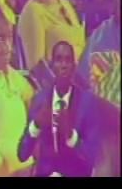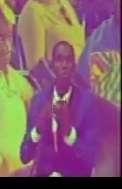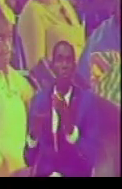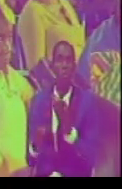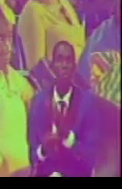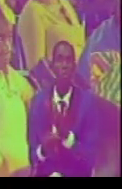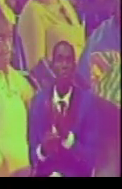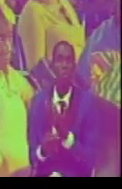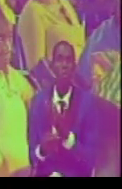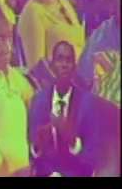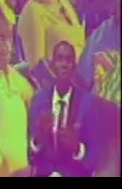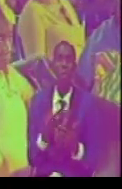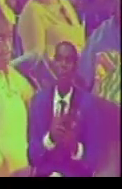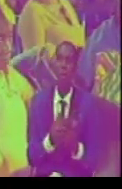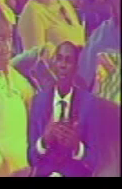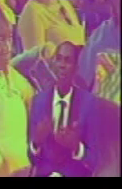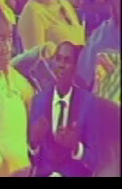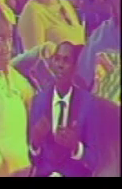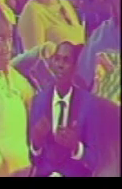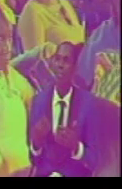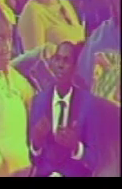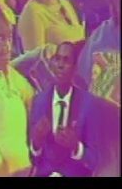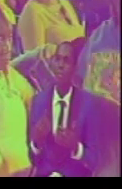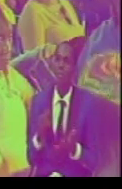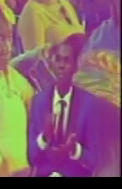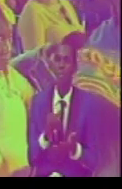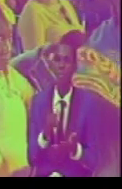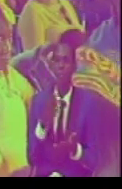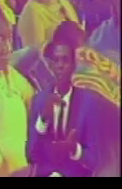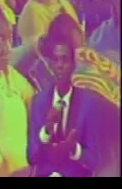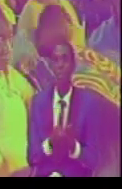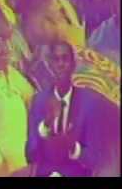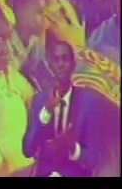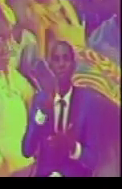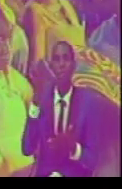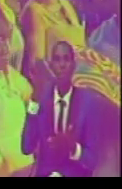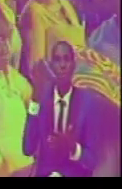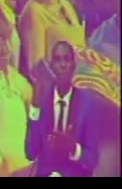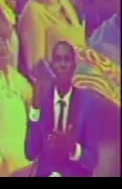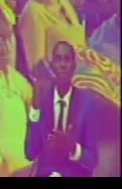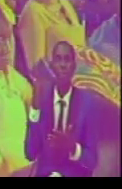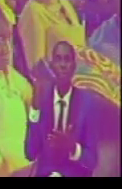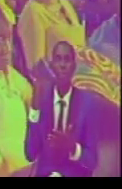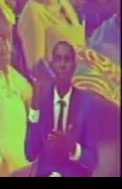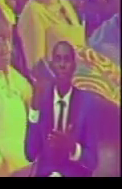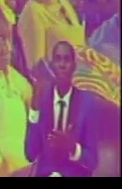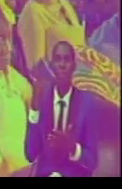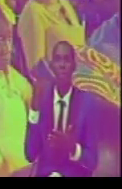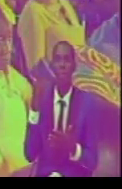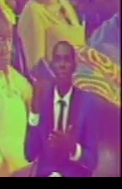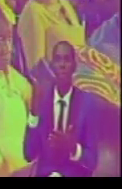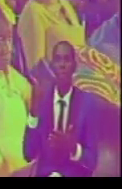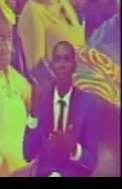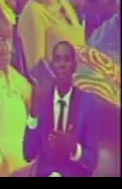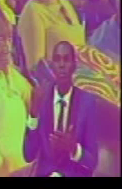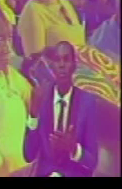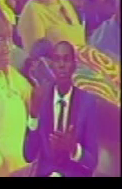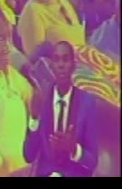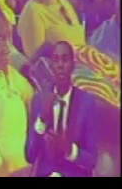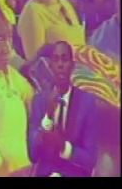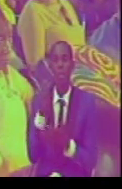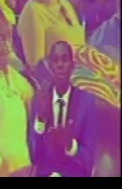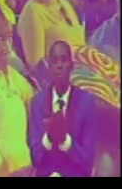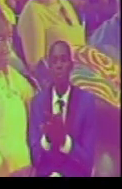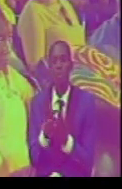the program. My manager messaged me that I was approved for a promotion with a